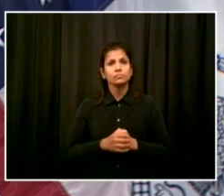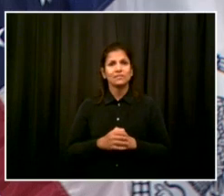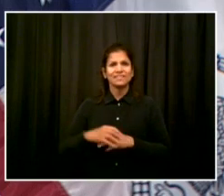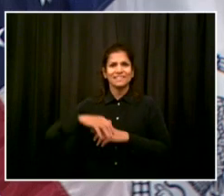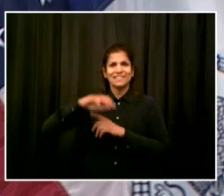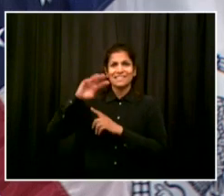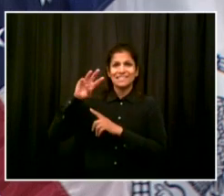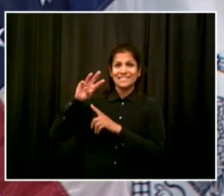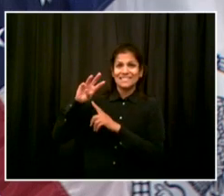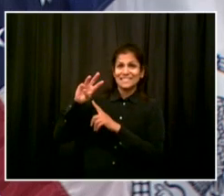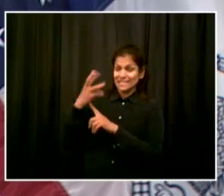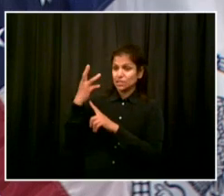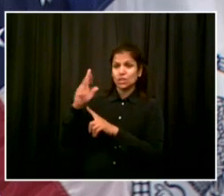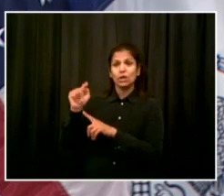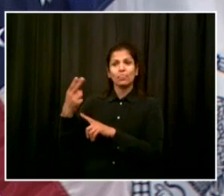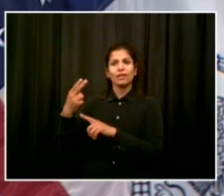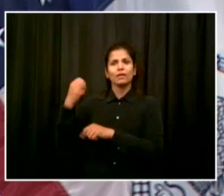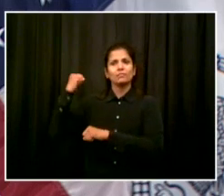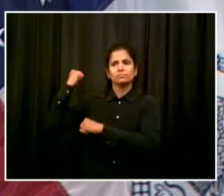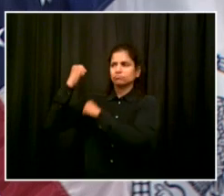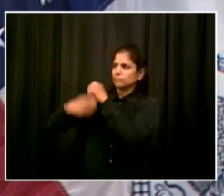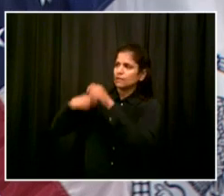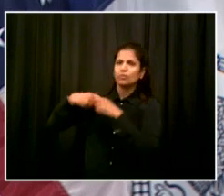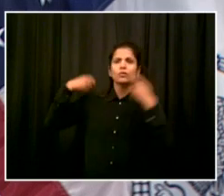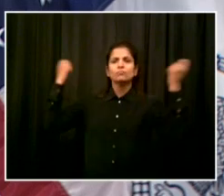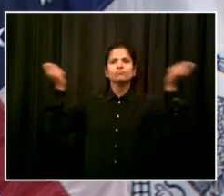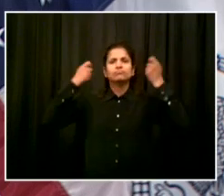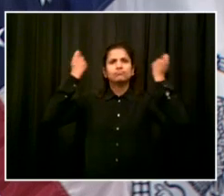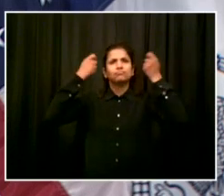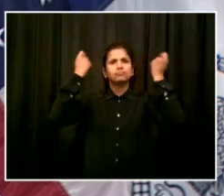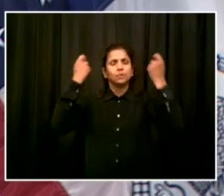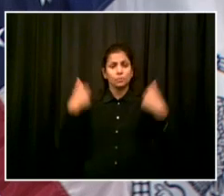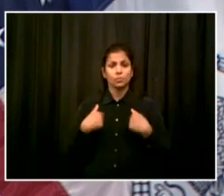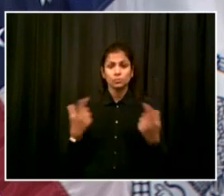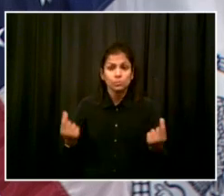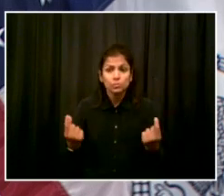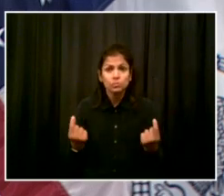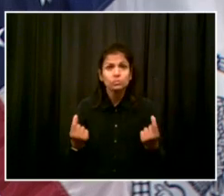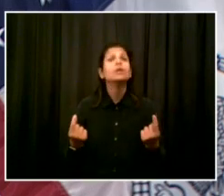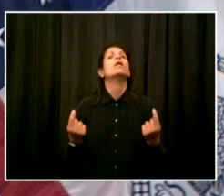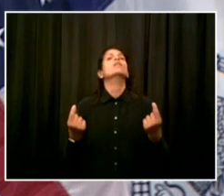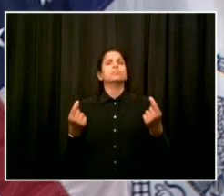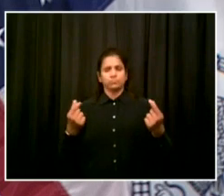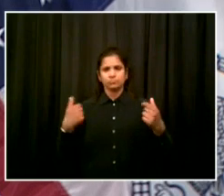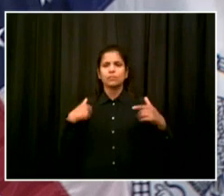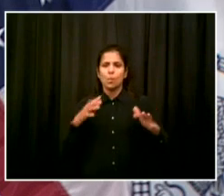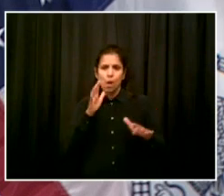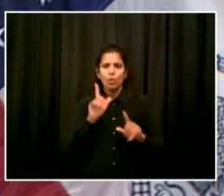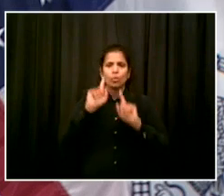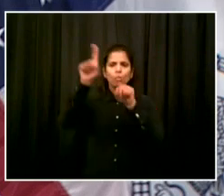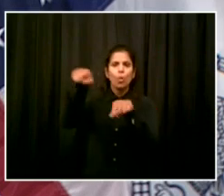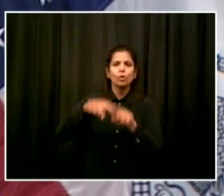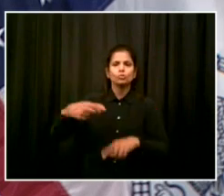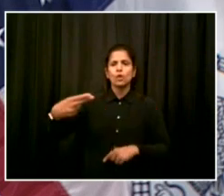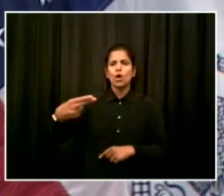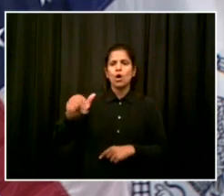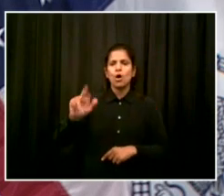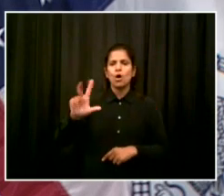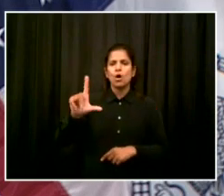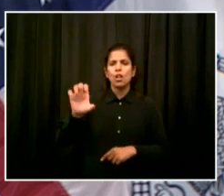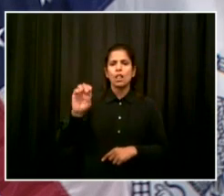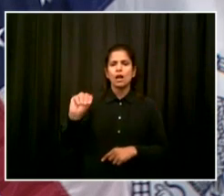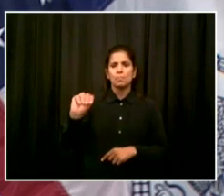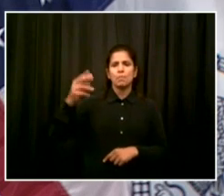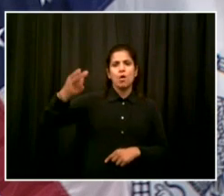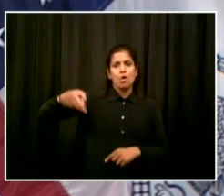to them, not to talk at them, not to tell them what they should think, but to hear from them about what they need. They are the future of